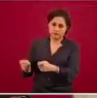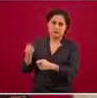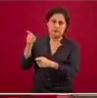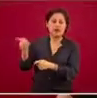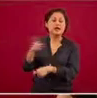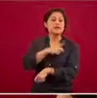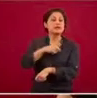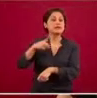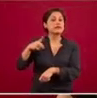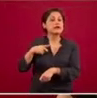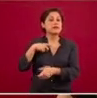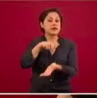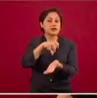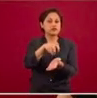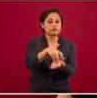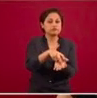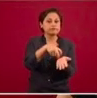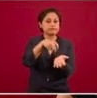the